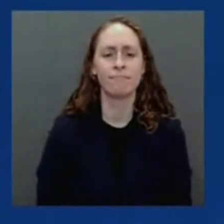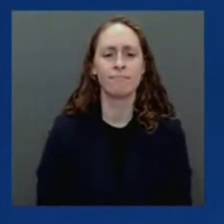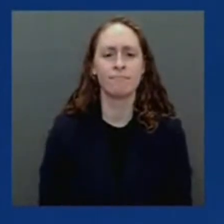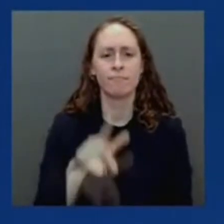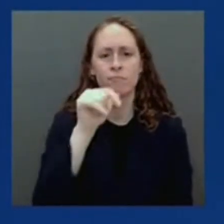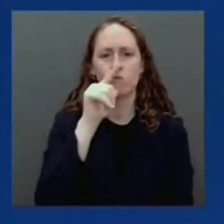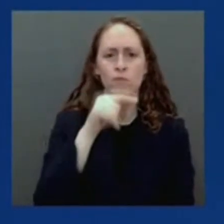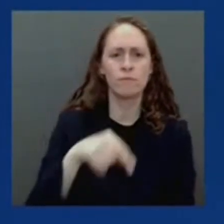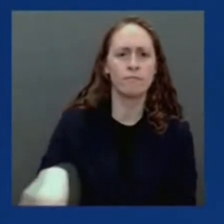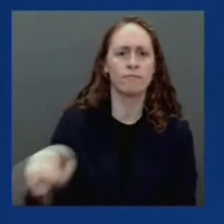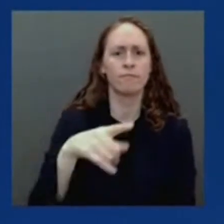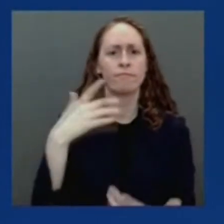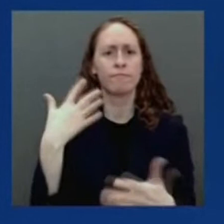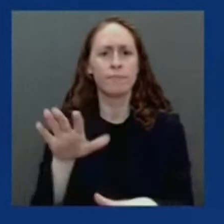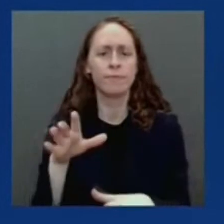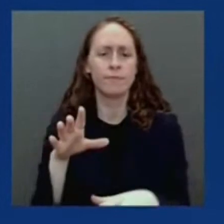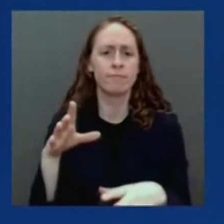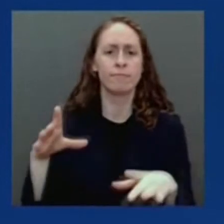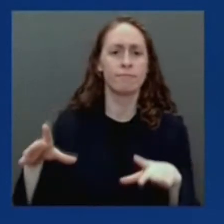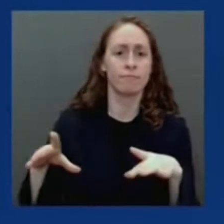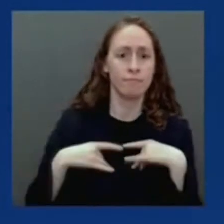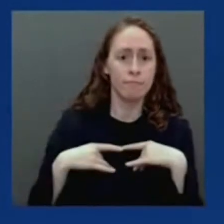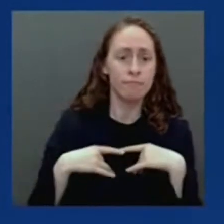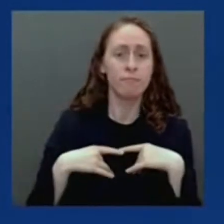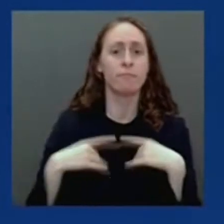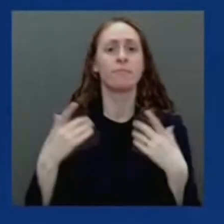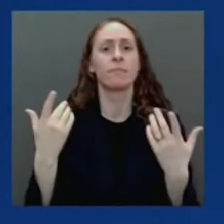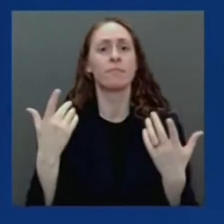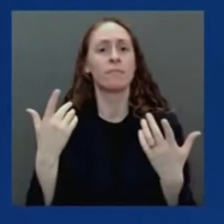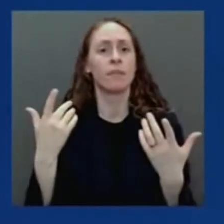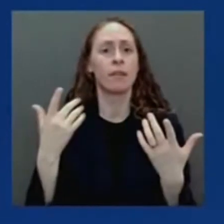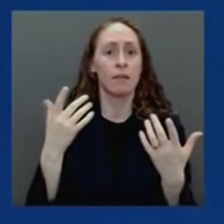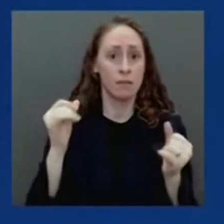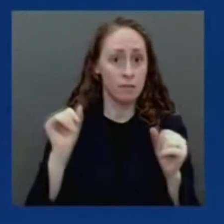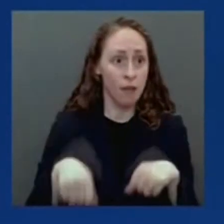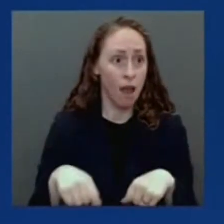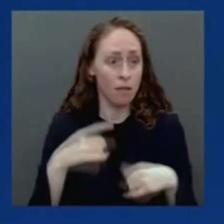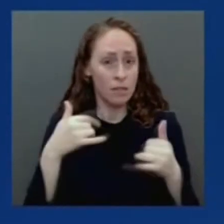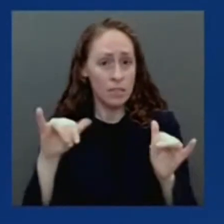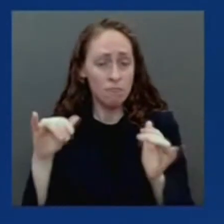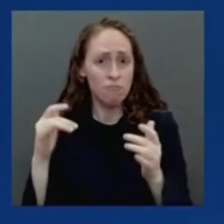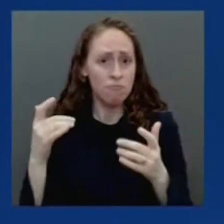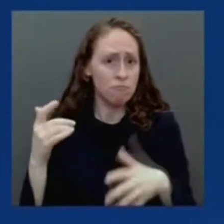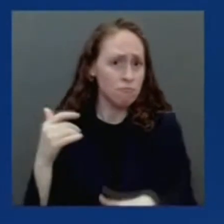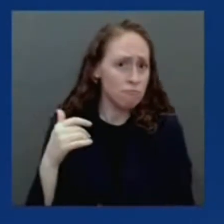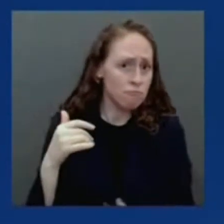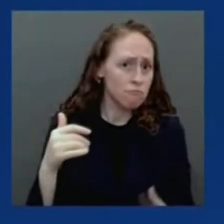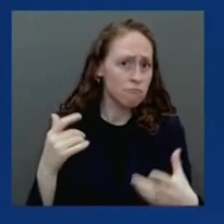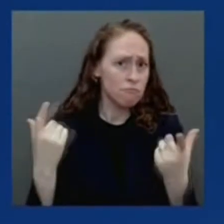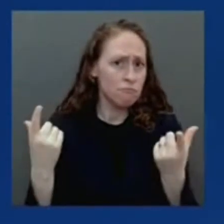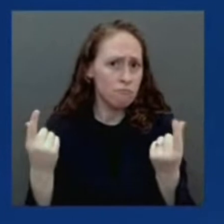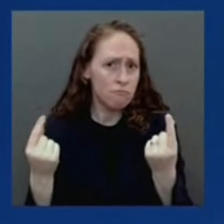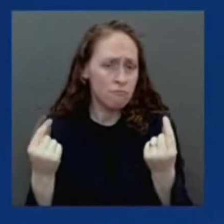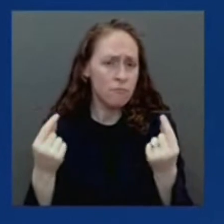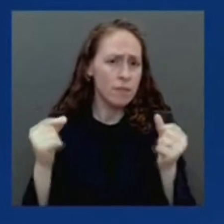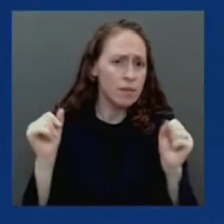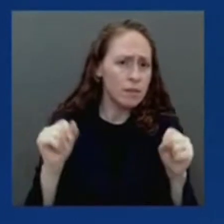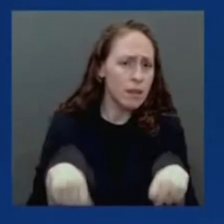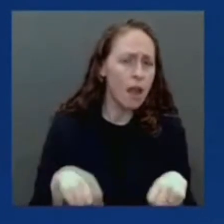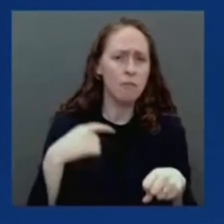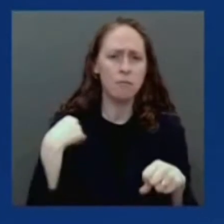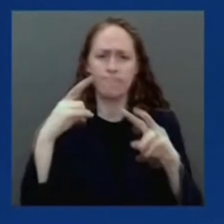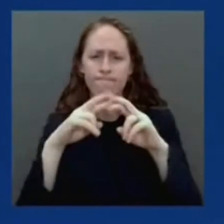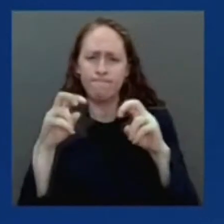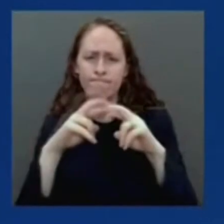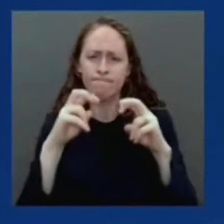study online, or PRESTO for short, of couples who are trying to conceive through intercourse It enrolled participants